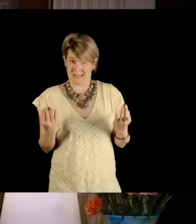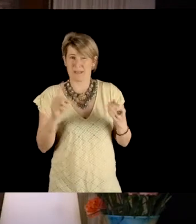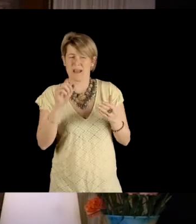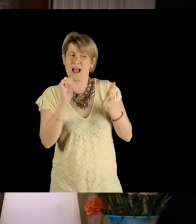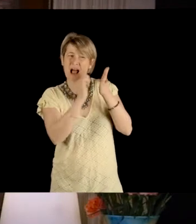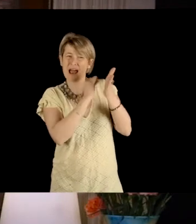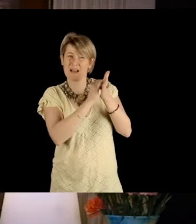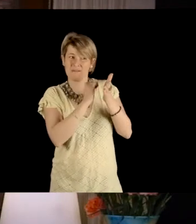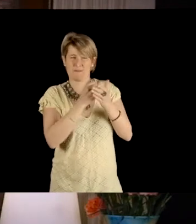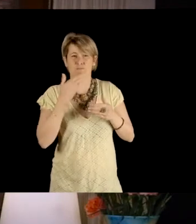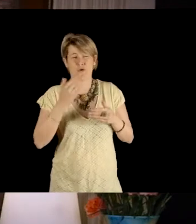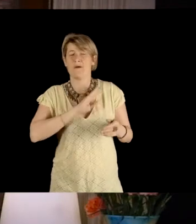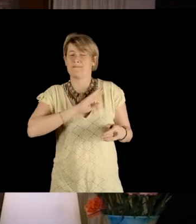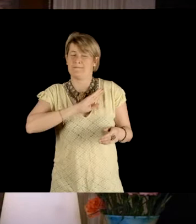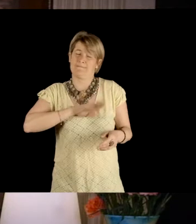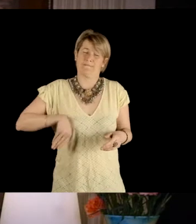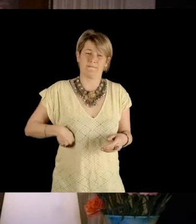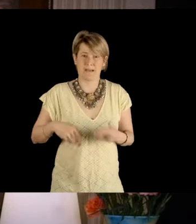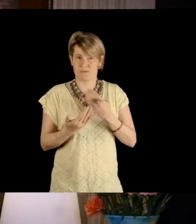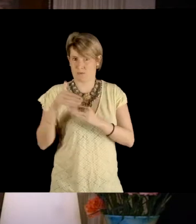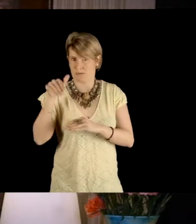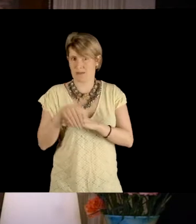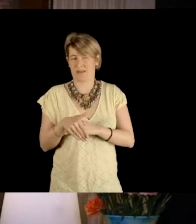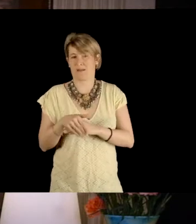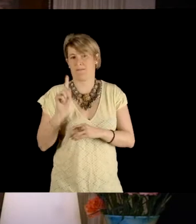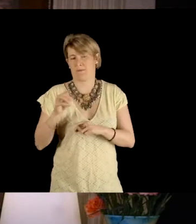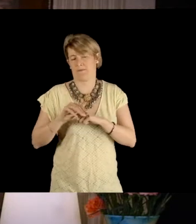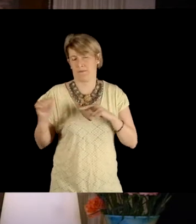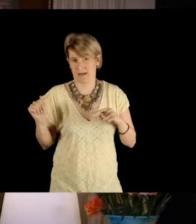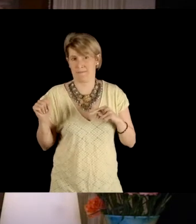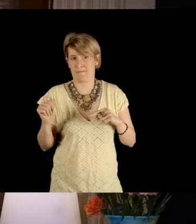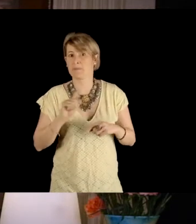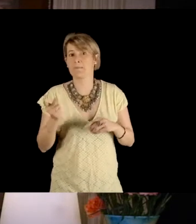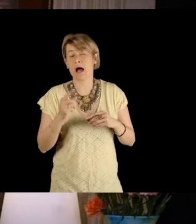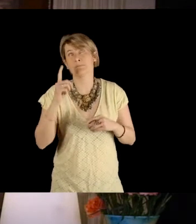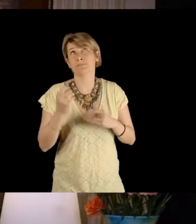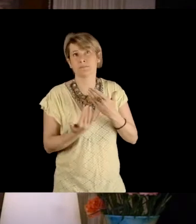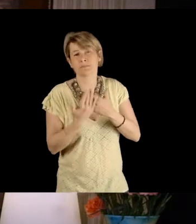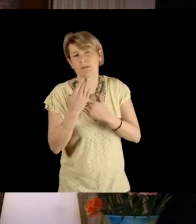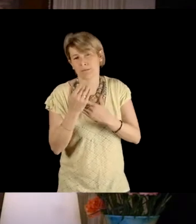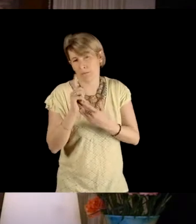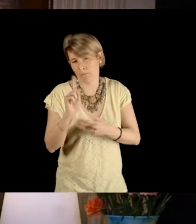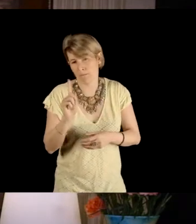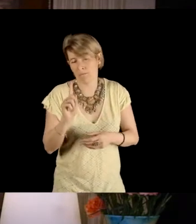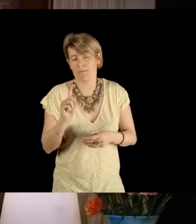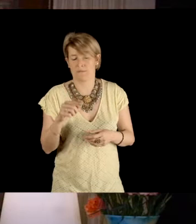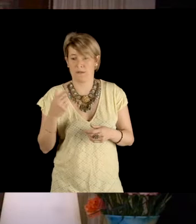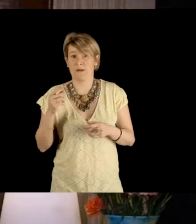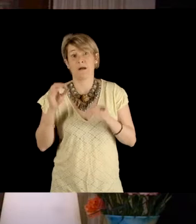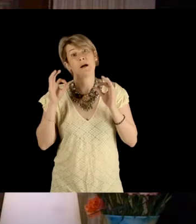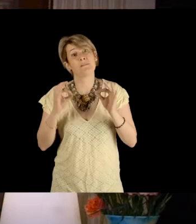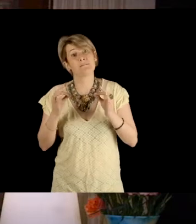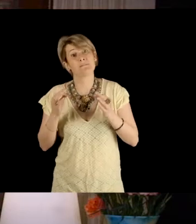our attention to the light in our heart like we do in the morning. And we set our intentions, which is